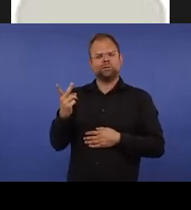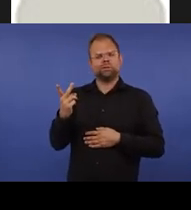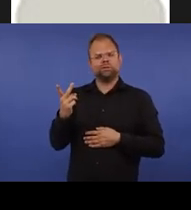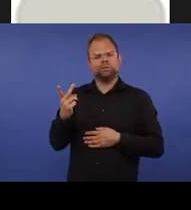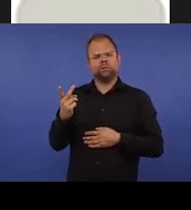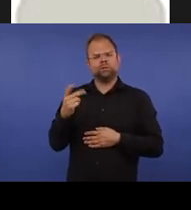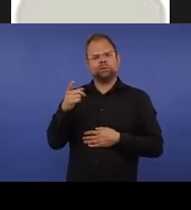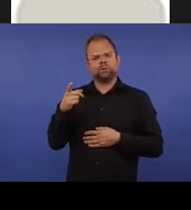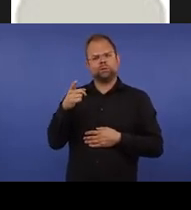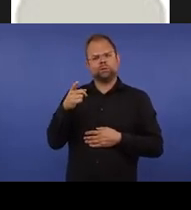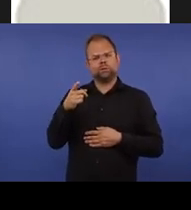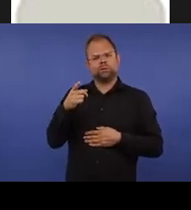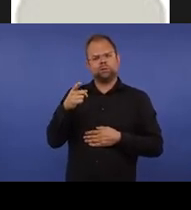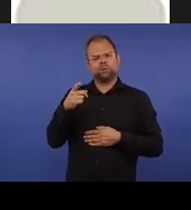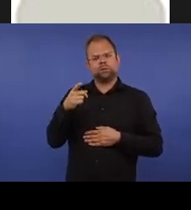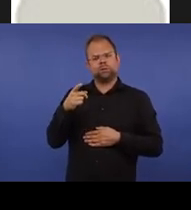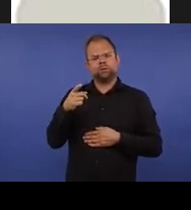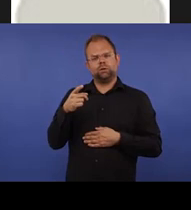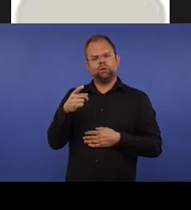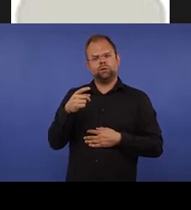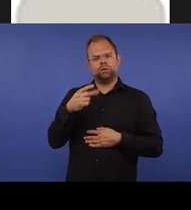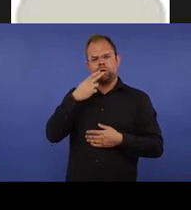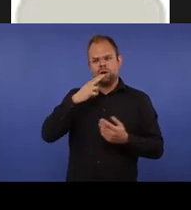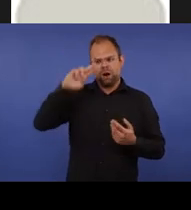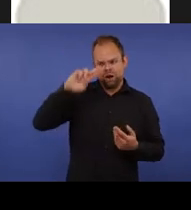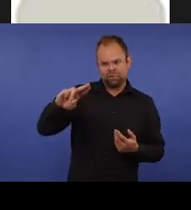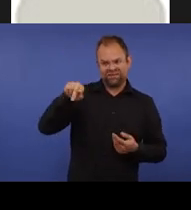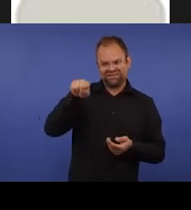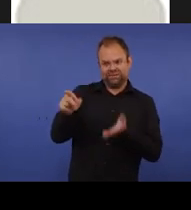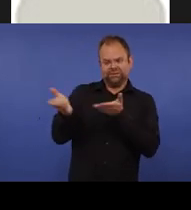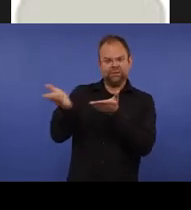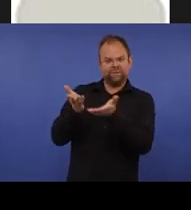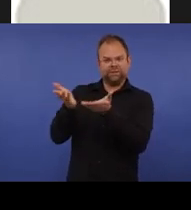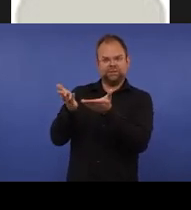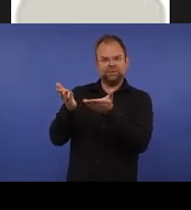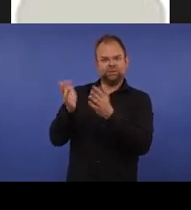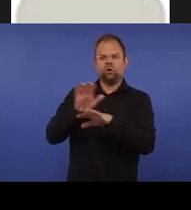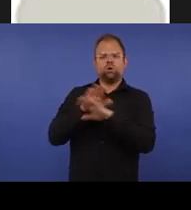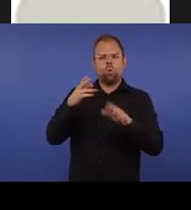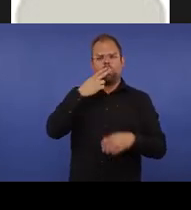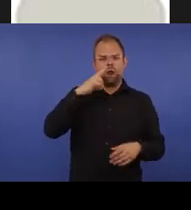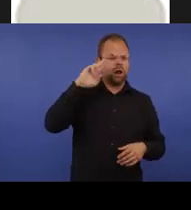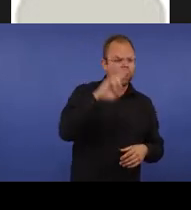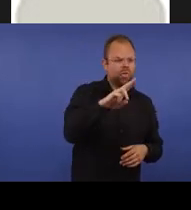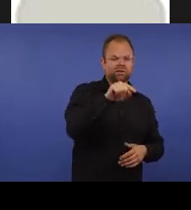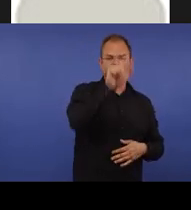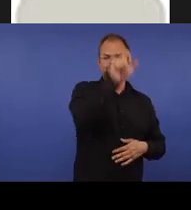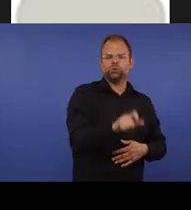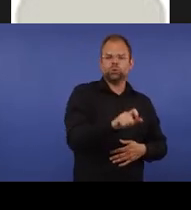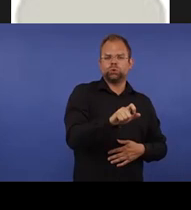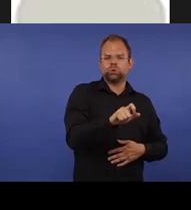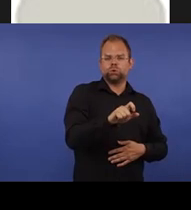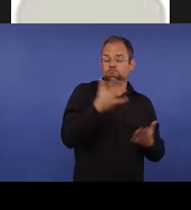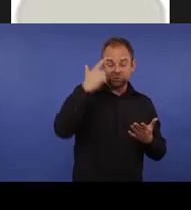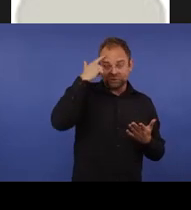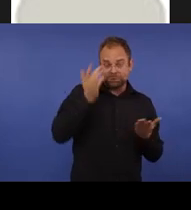by their appearance? Thank you. Thank you, Shafiq. And everyone should turn their camera on